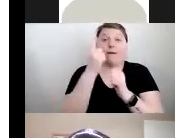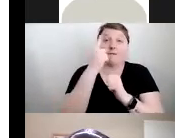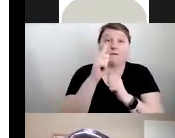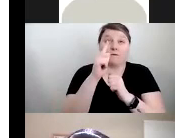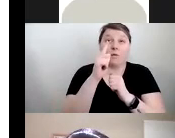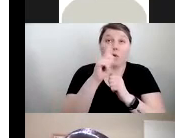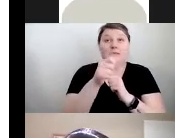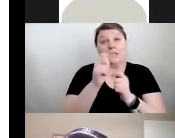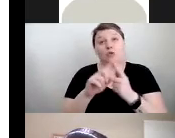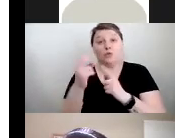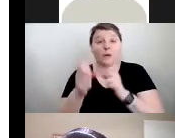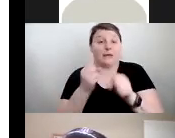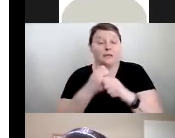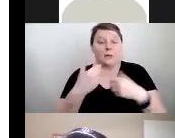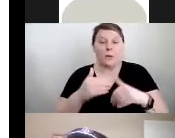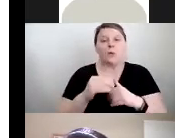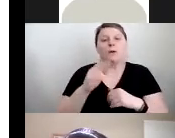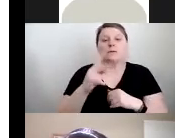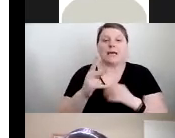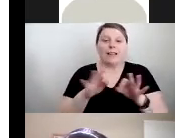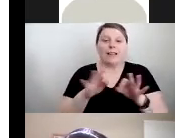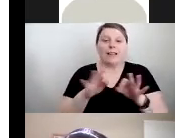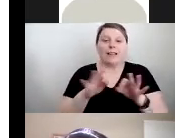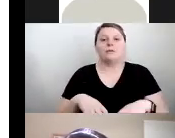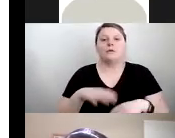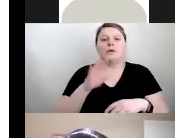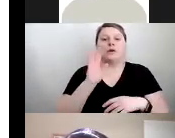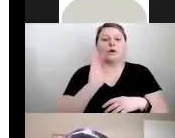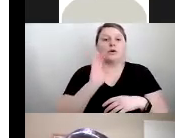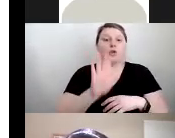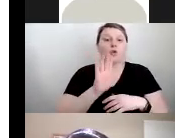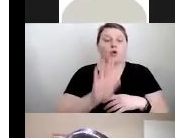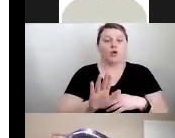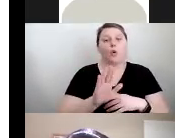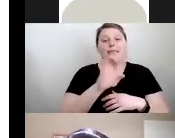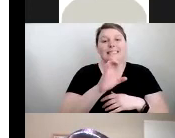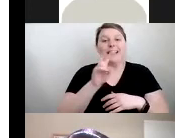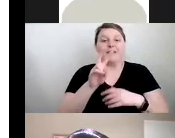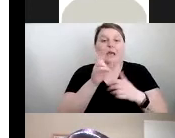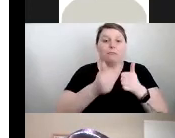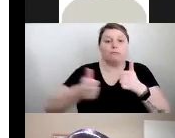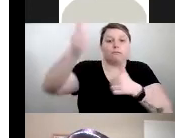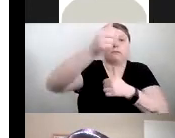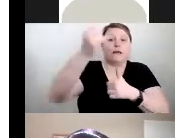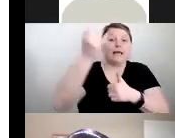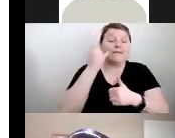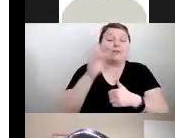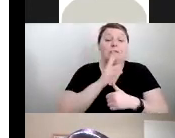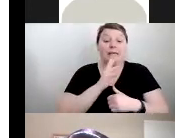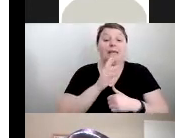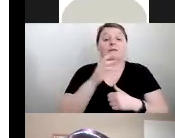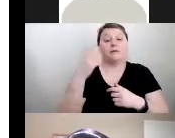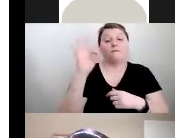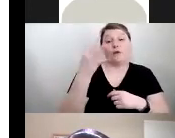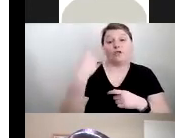years. Automatically your CV gets put at the top of the pile if you speak one of these two languages. And it's not really